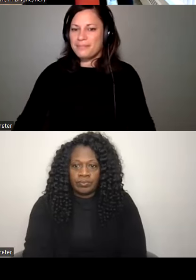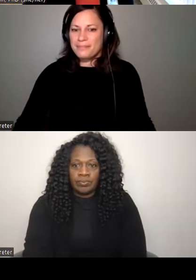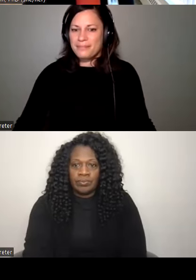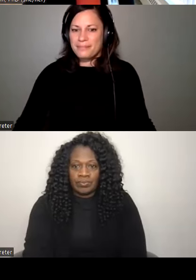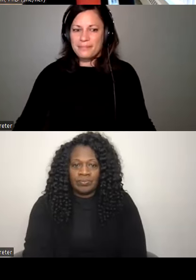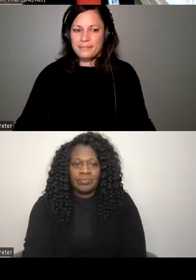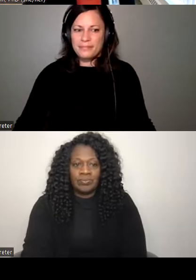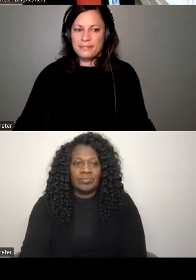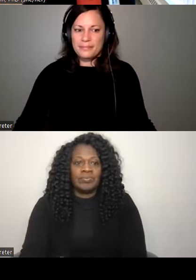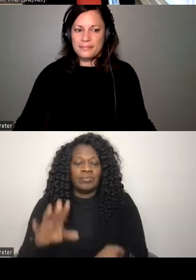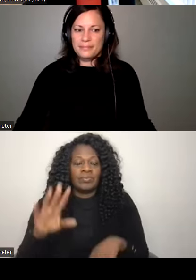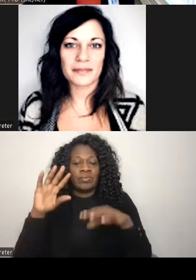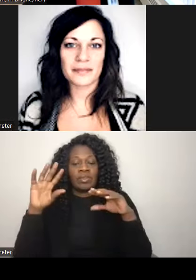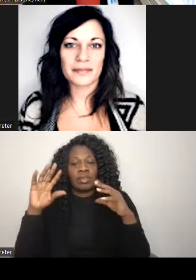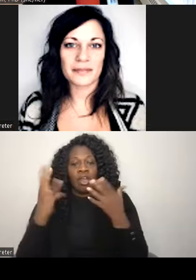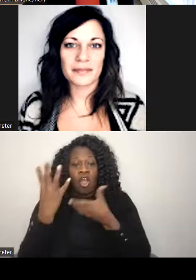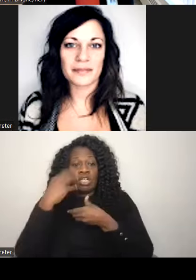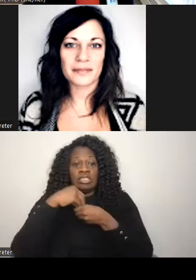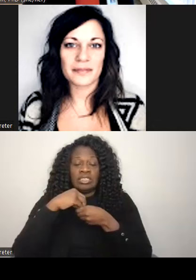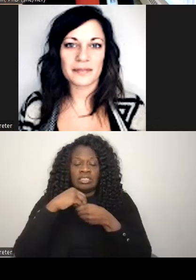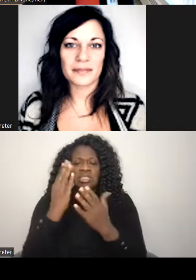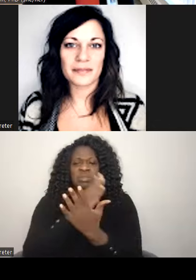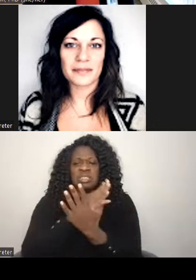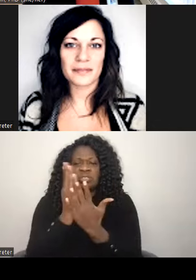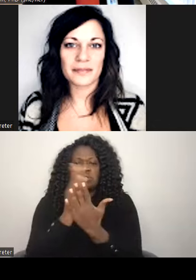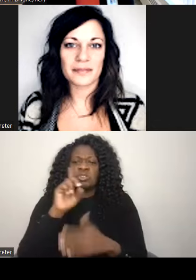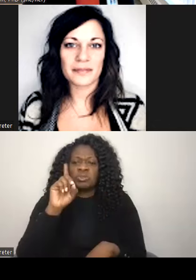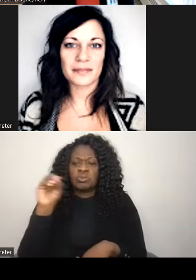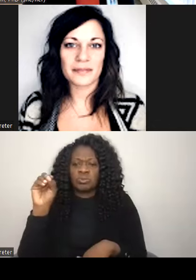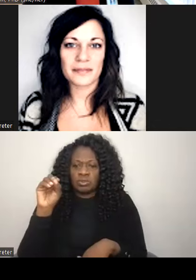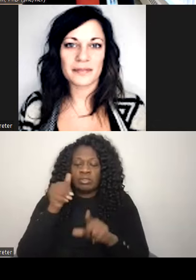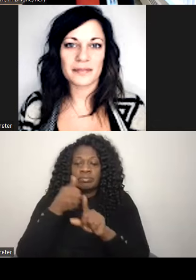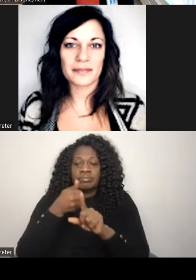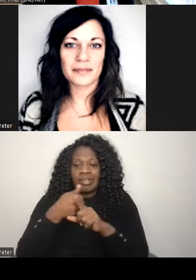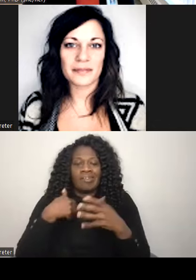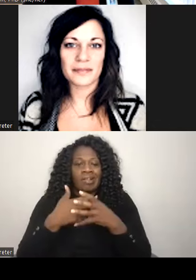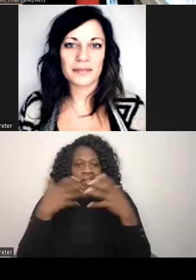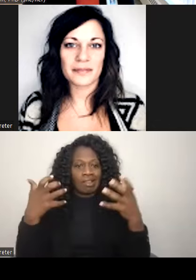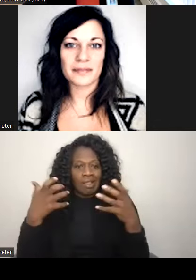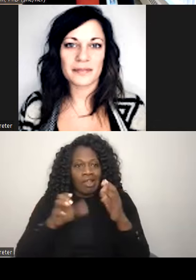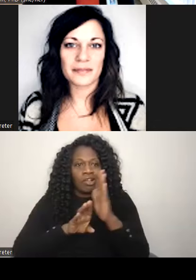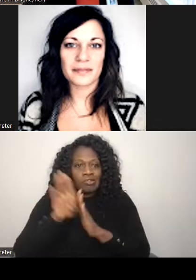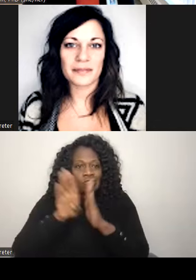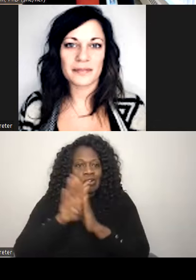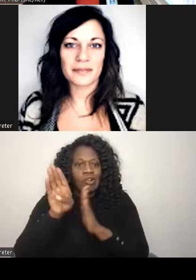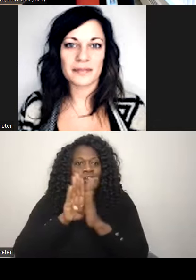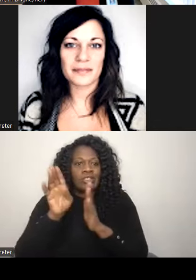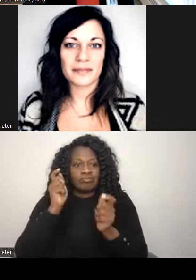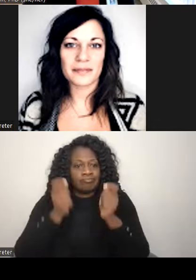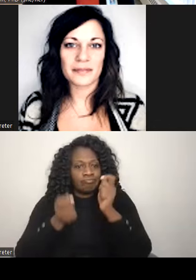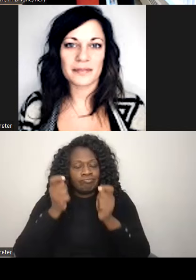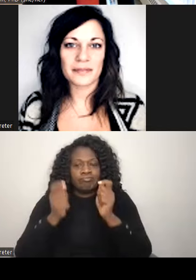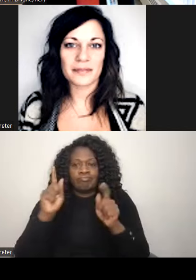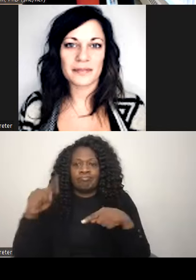Autism spectrum disorders, this is an area that has had a lot of growth and research and change over the course of